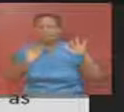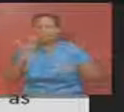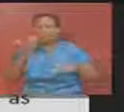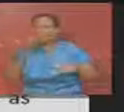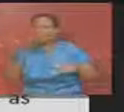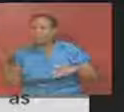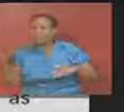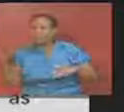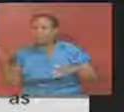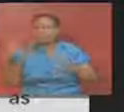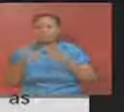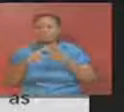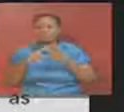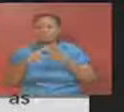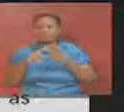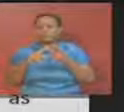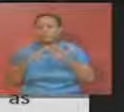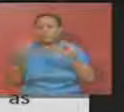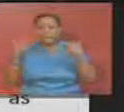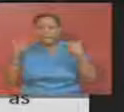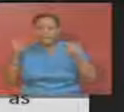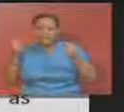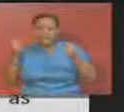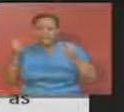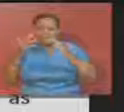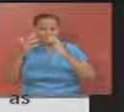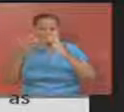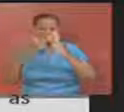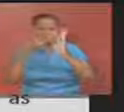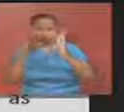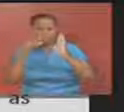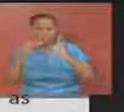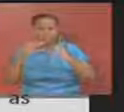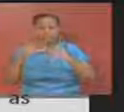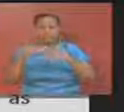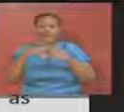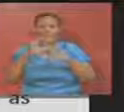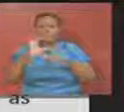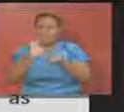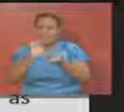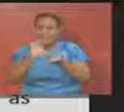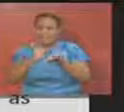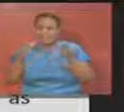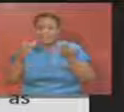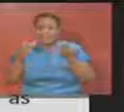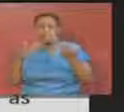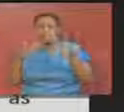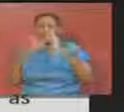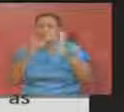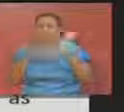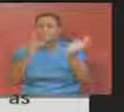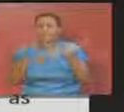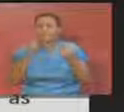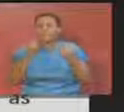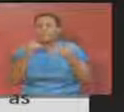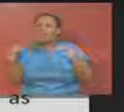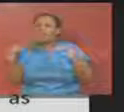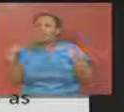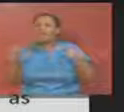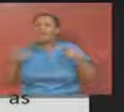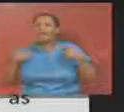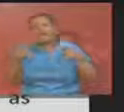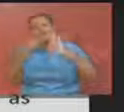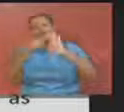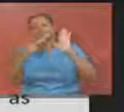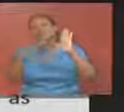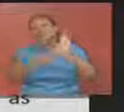rules and social distancing measures in place so that getting a